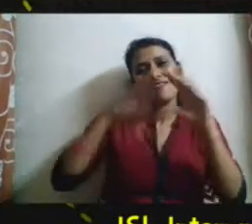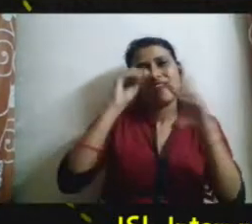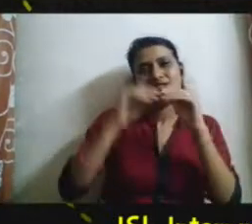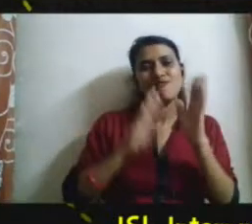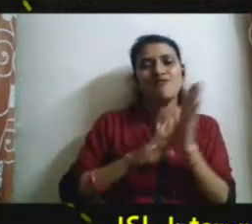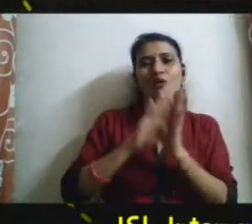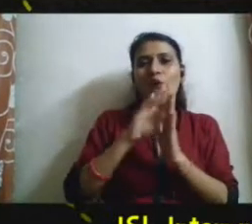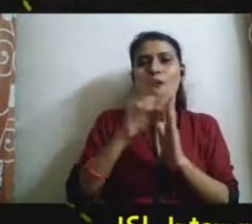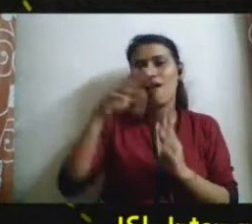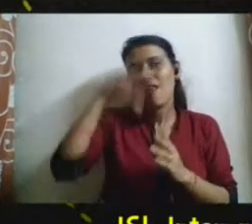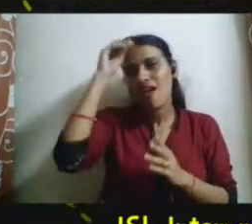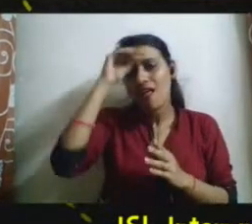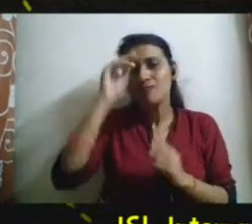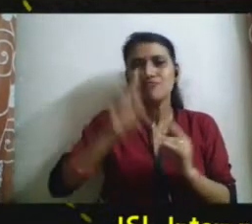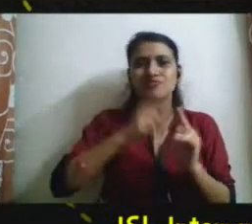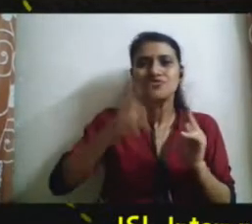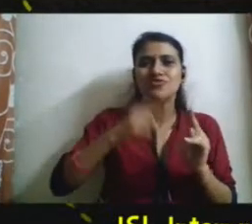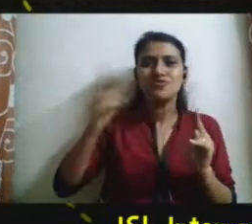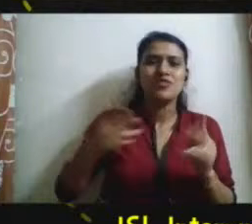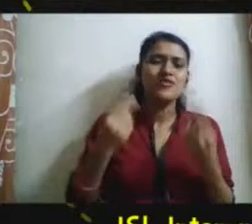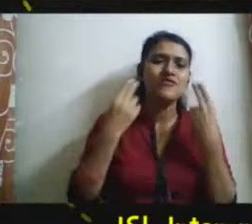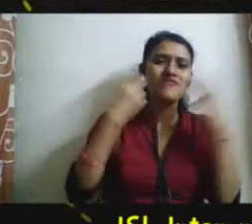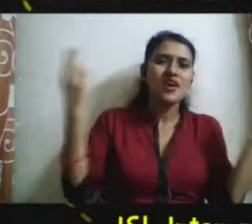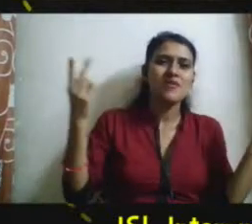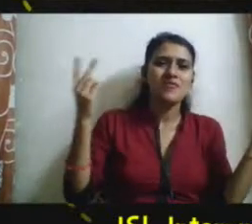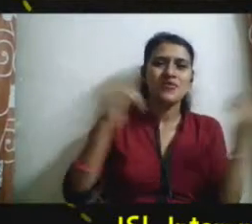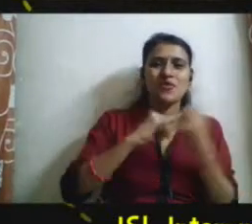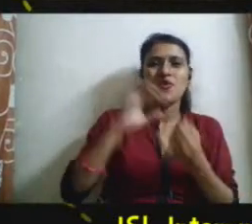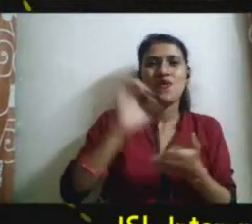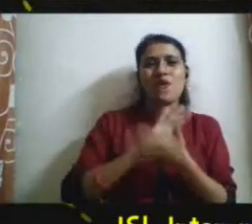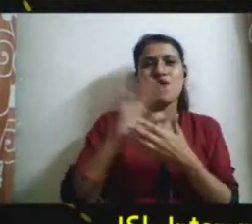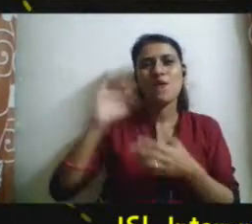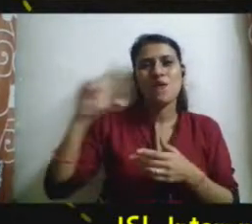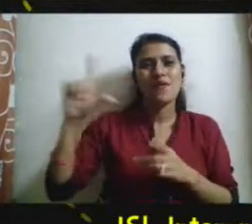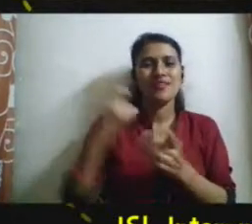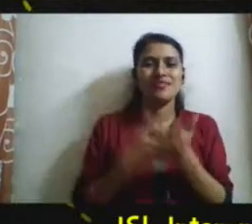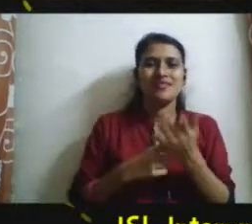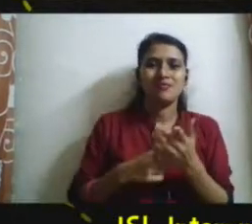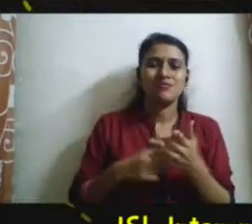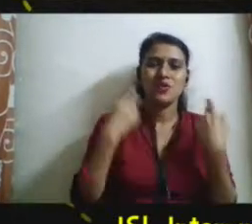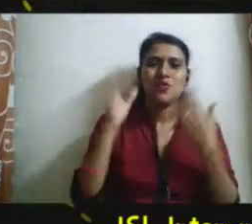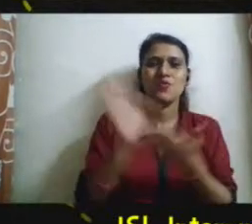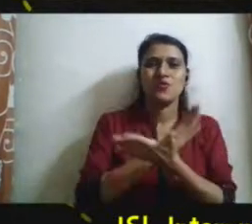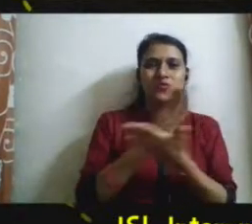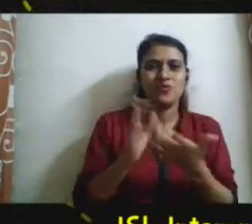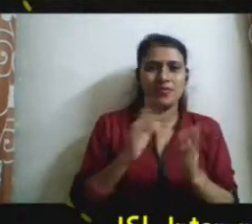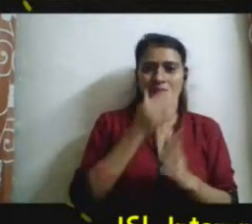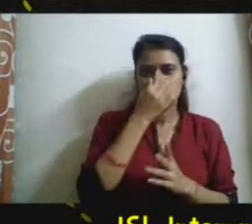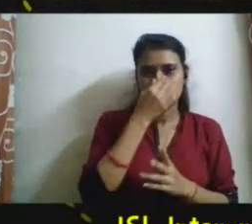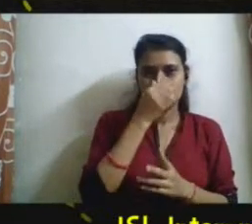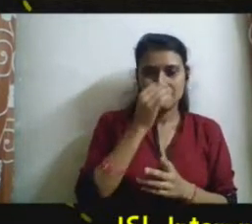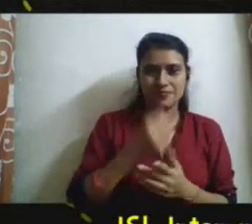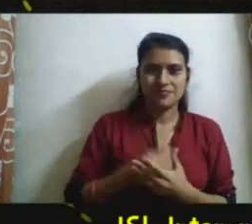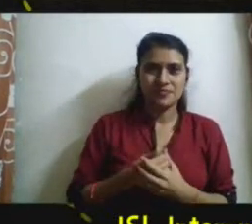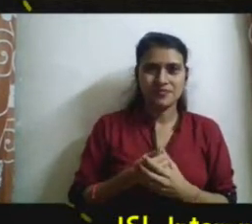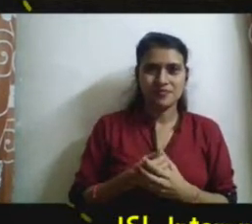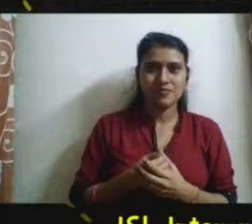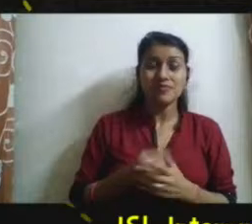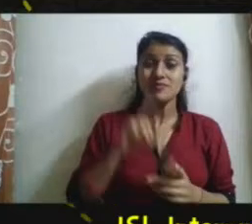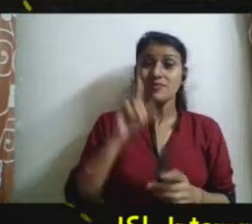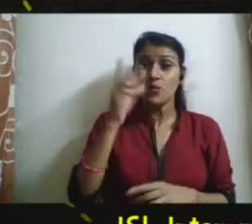opportunity to learn from some of the greatest scholar musicians. Over the years, I remained extremely curious